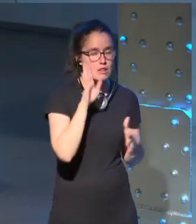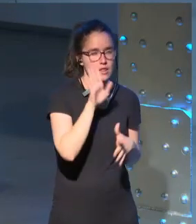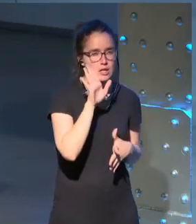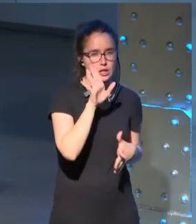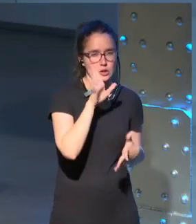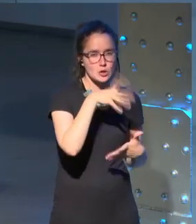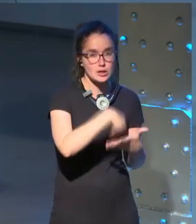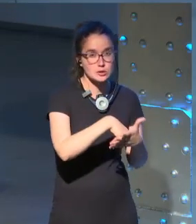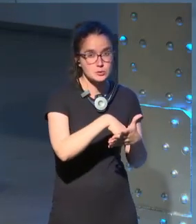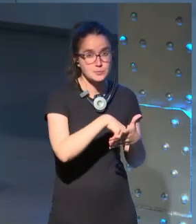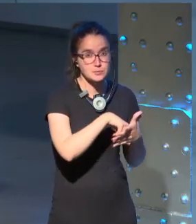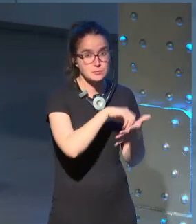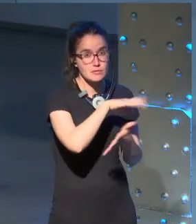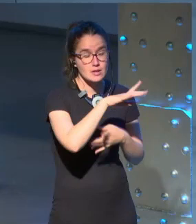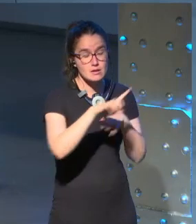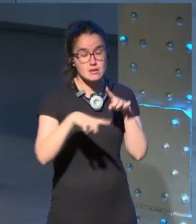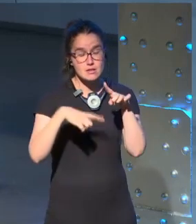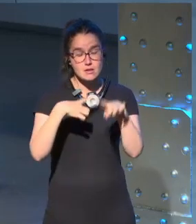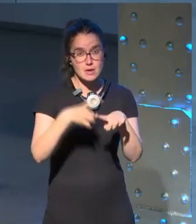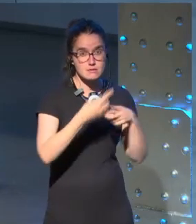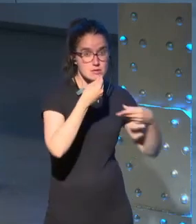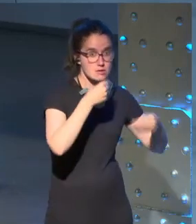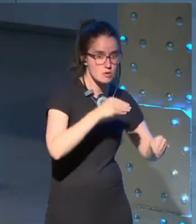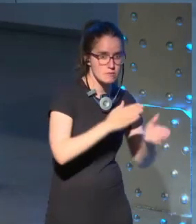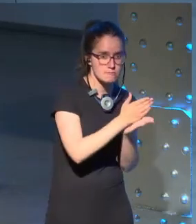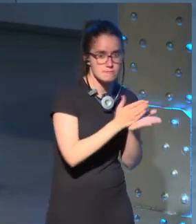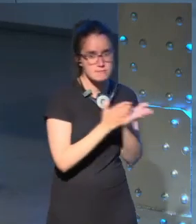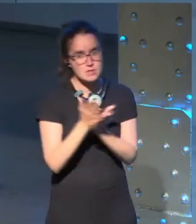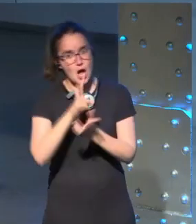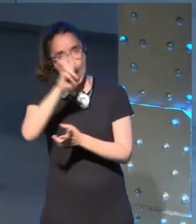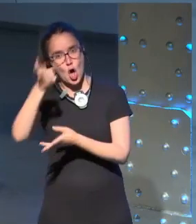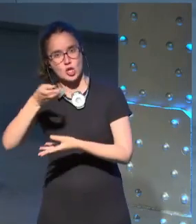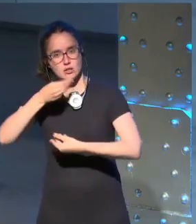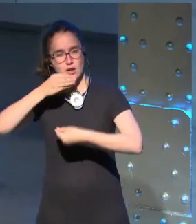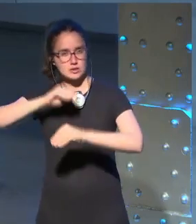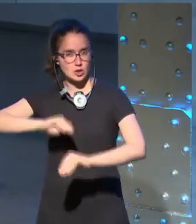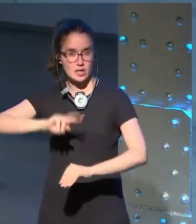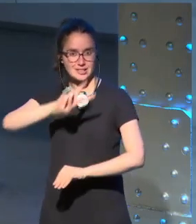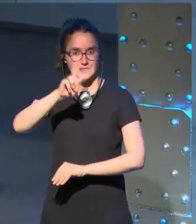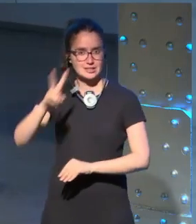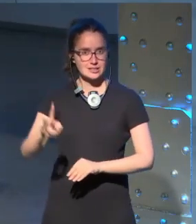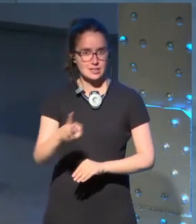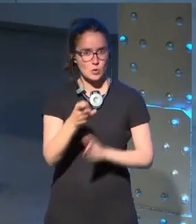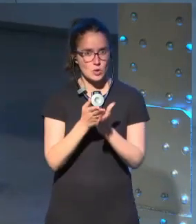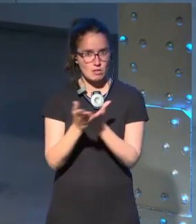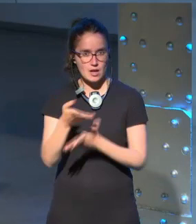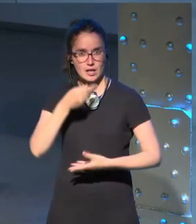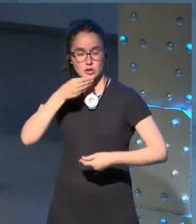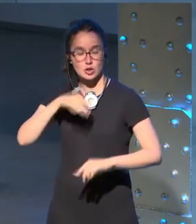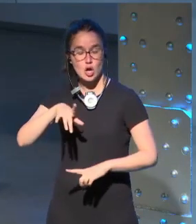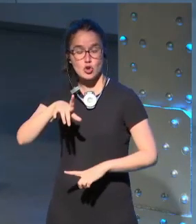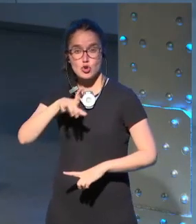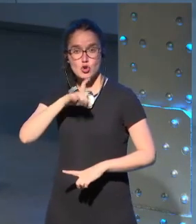overlay to that, there's the second story. And the second story is, how does the detective uncover the truth of what's been